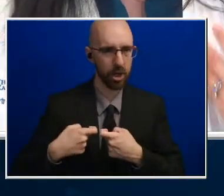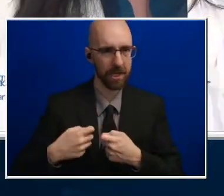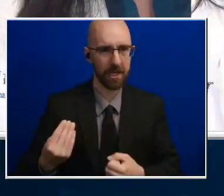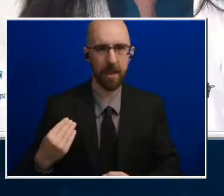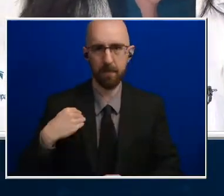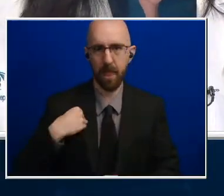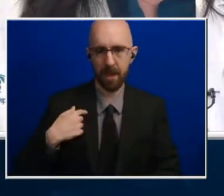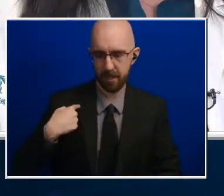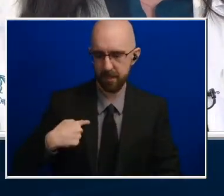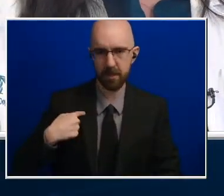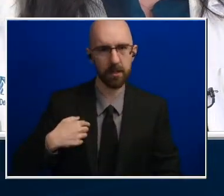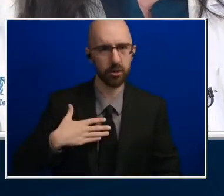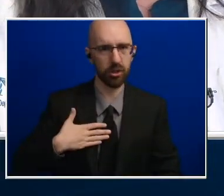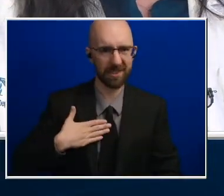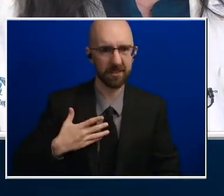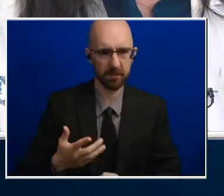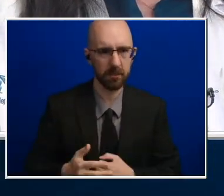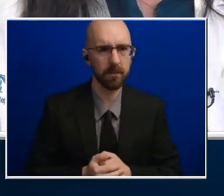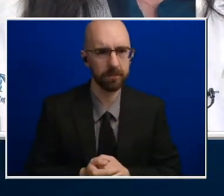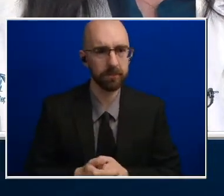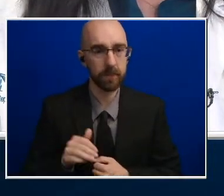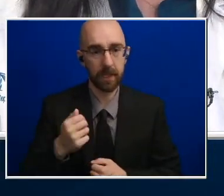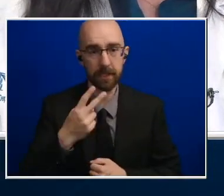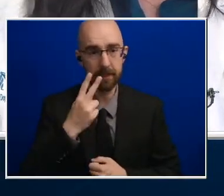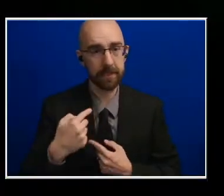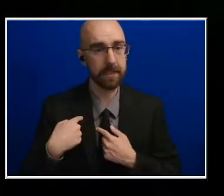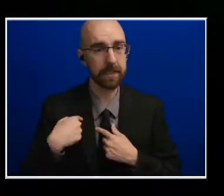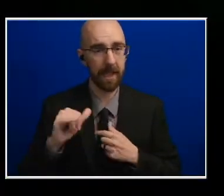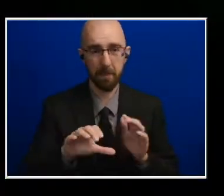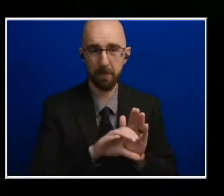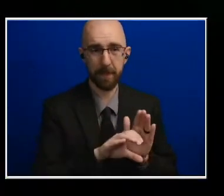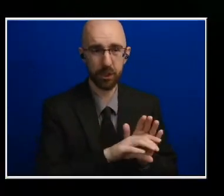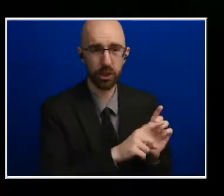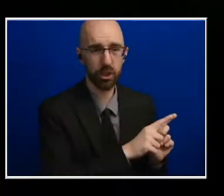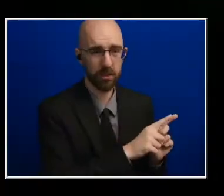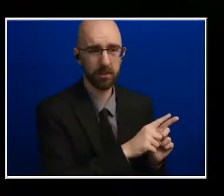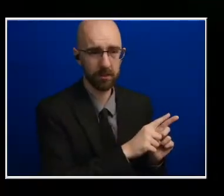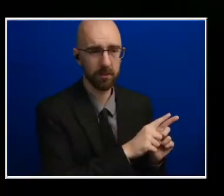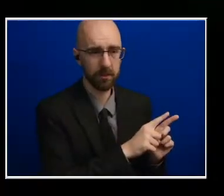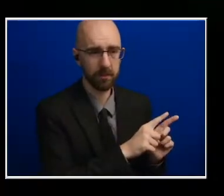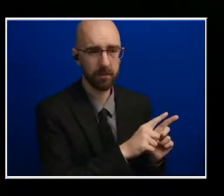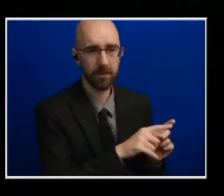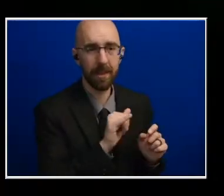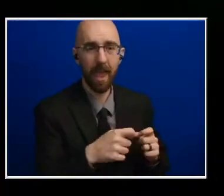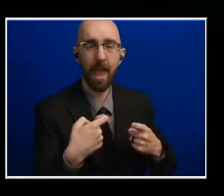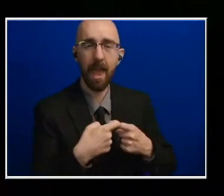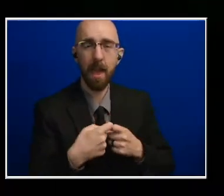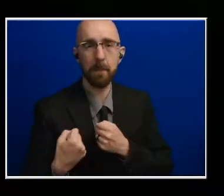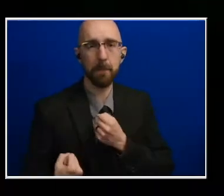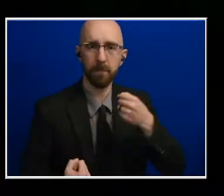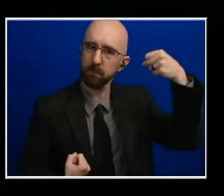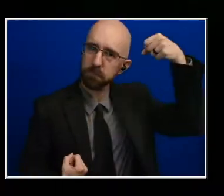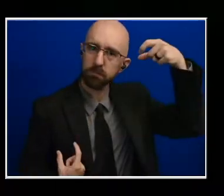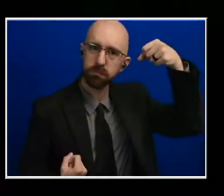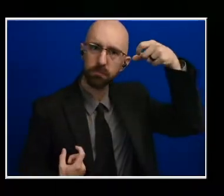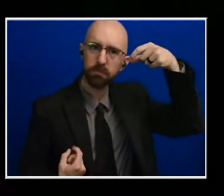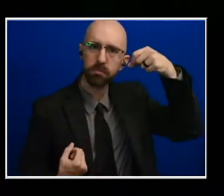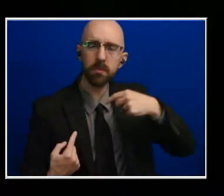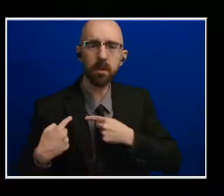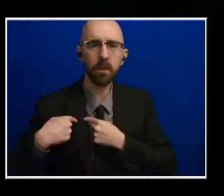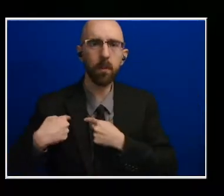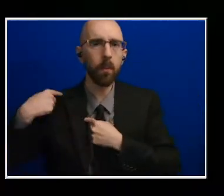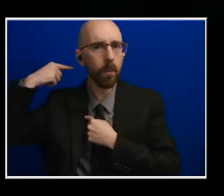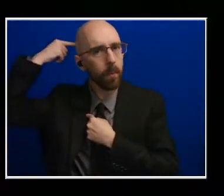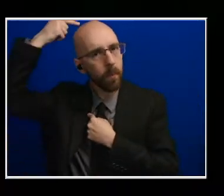chest. So as you can see in the little schematic, that electrical stimulation travels to the brain target in the